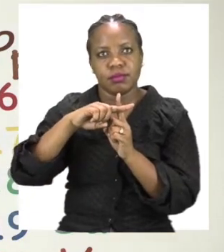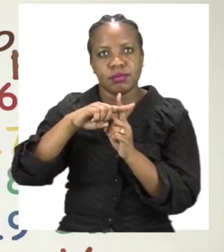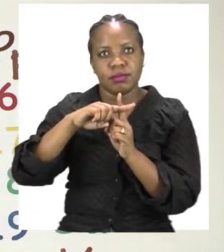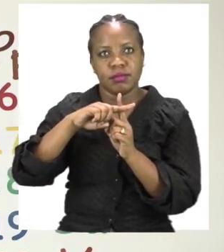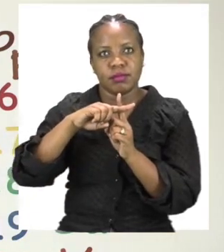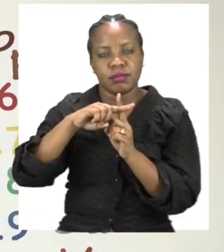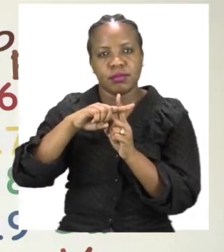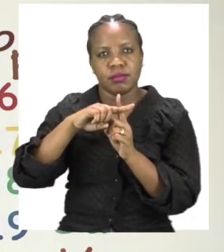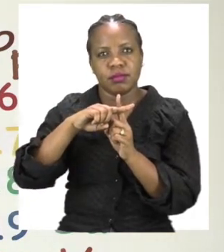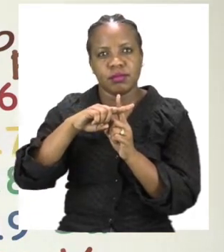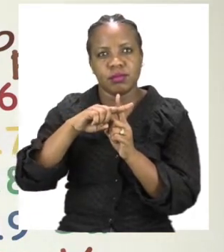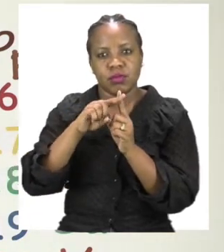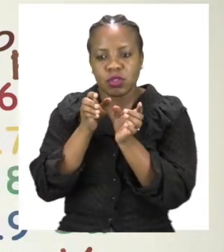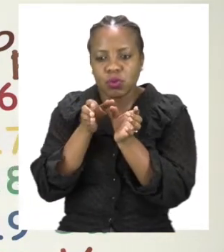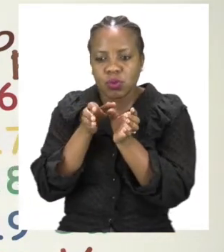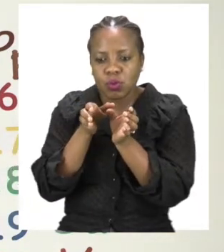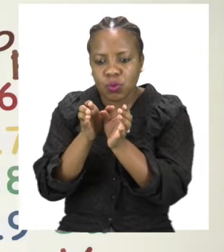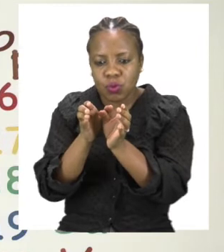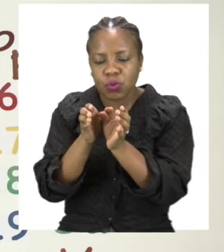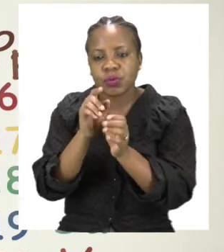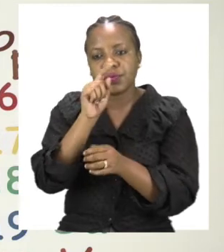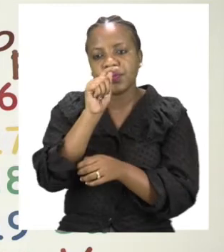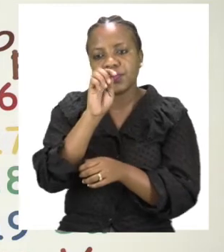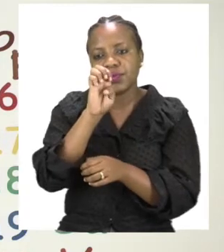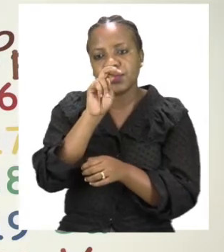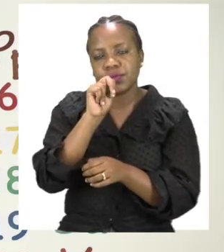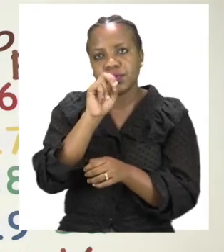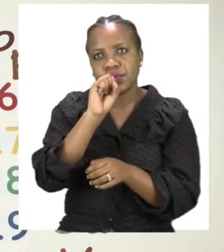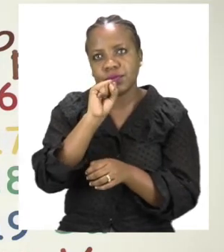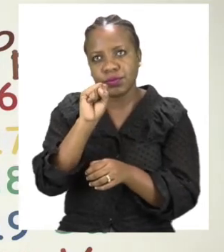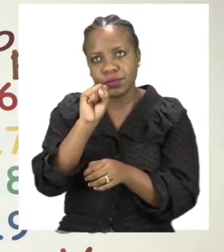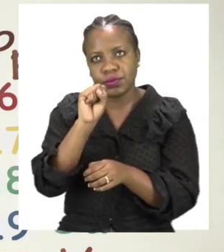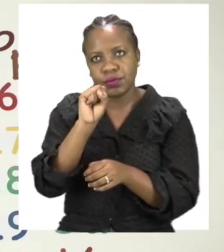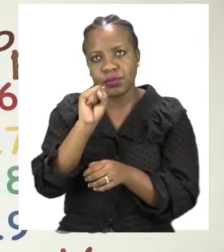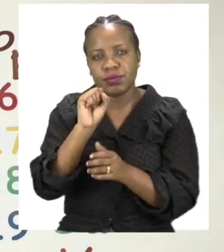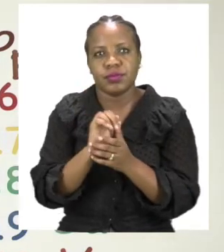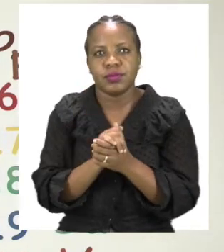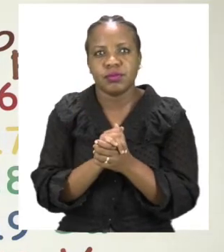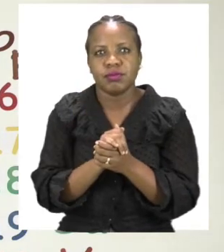and then we group our tens. So we're going to group our tens.